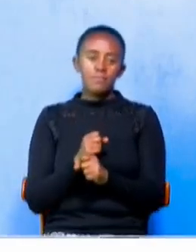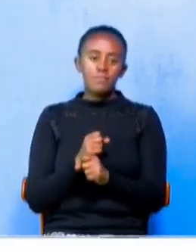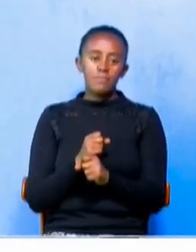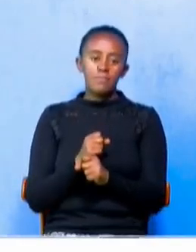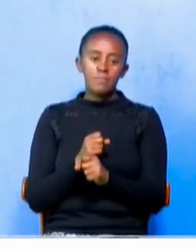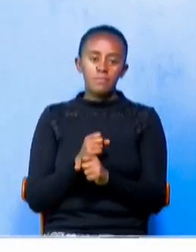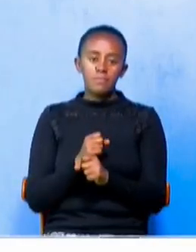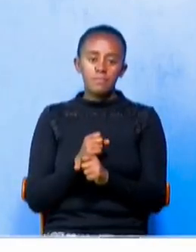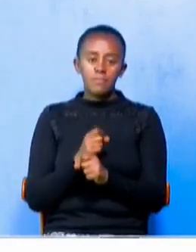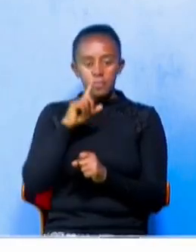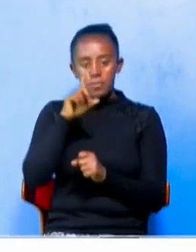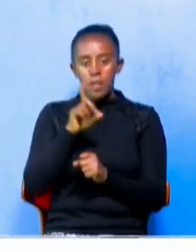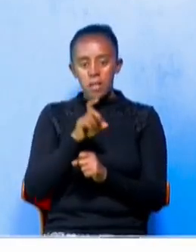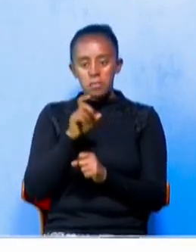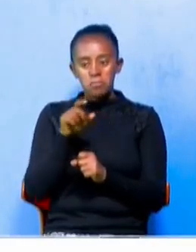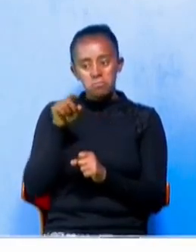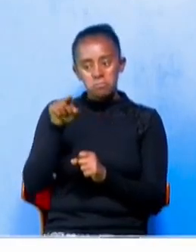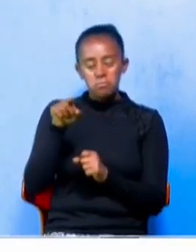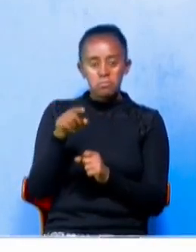him